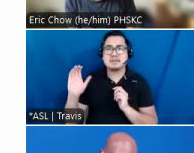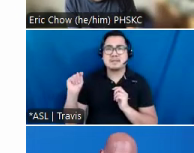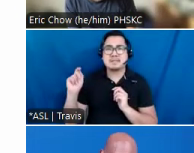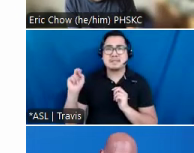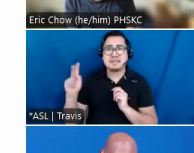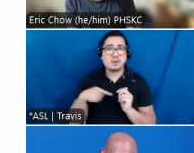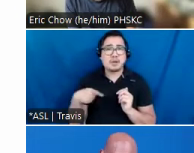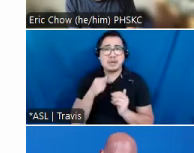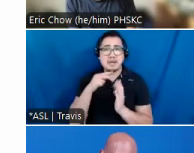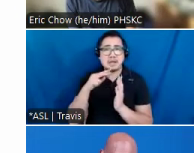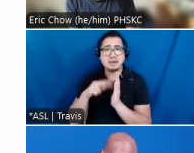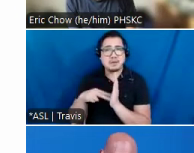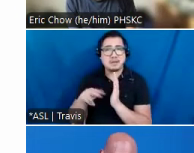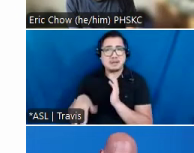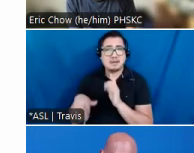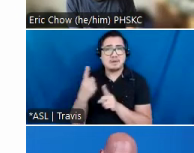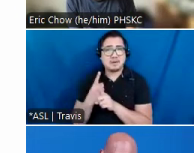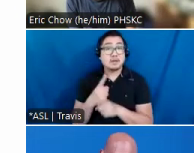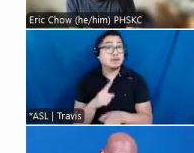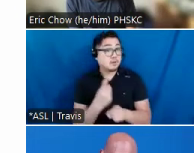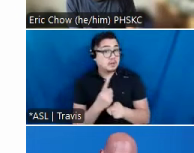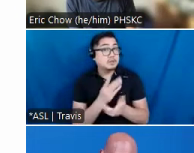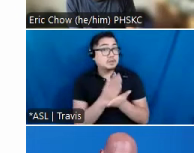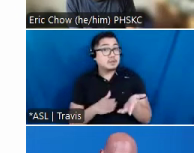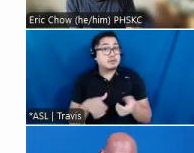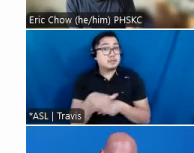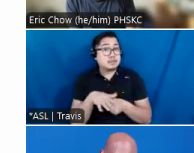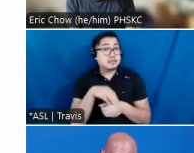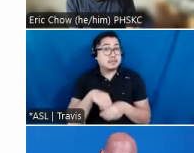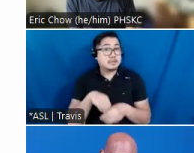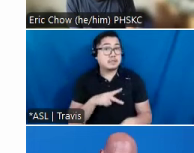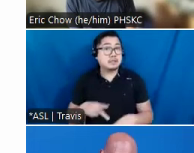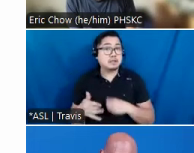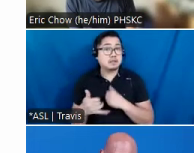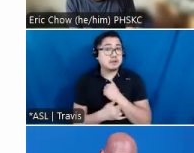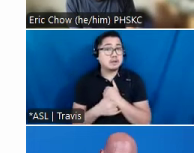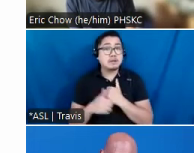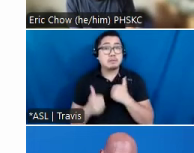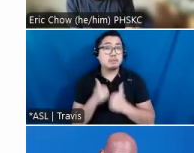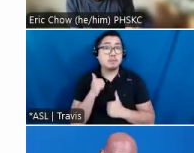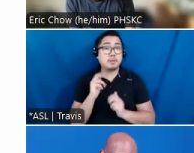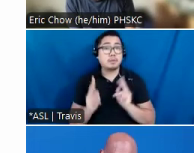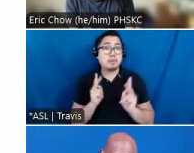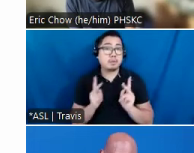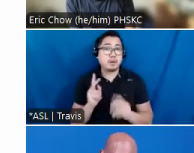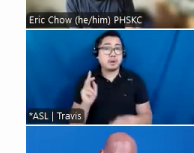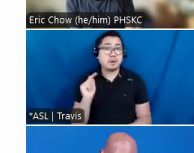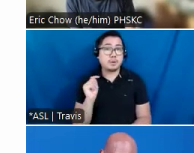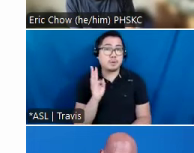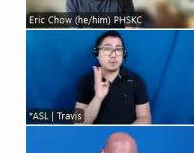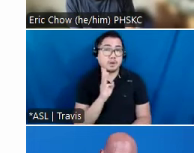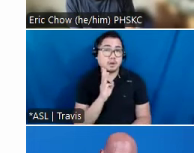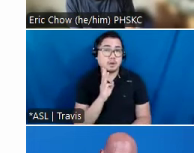Yeah, that's a great question. There are certain Thank you. parts of our county where most people's wastewater